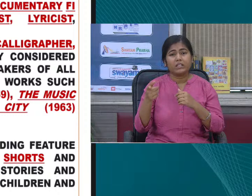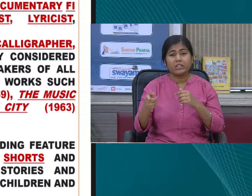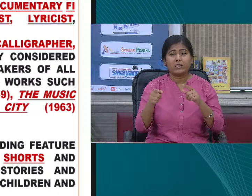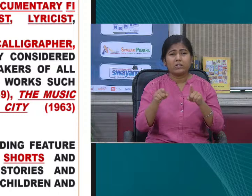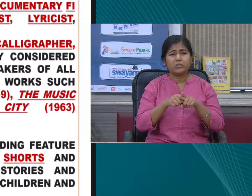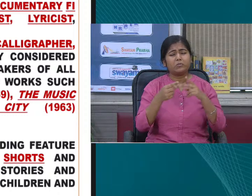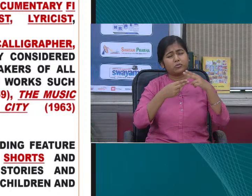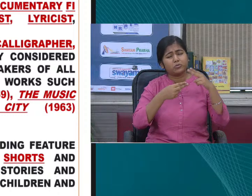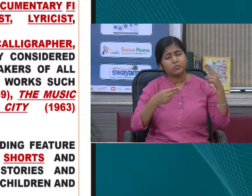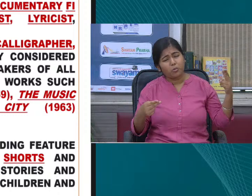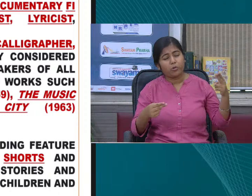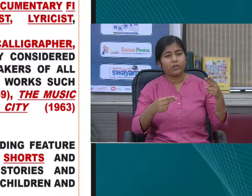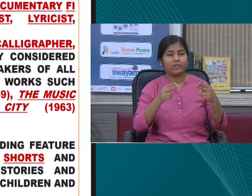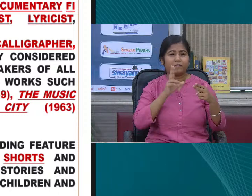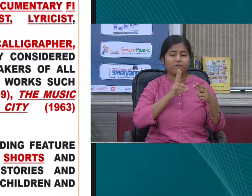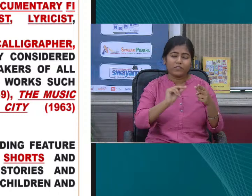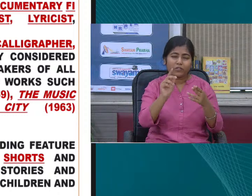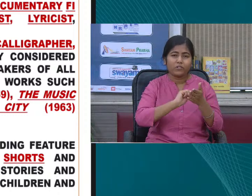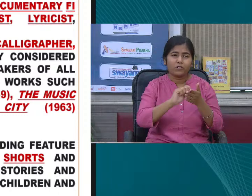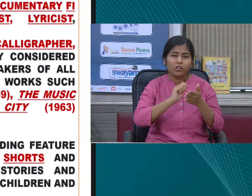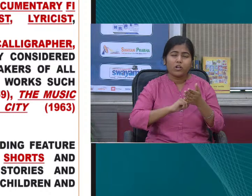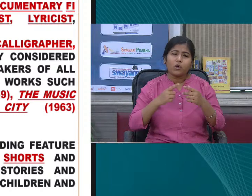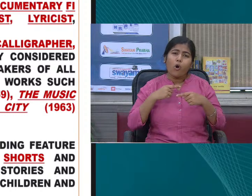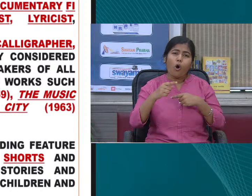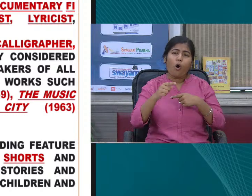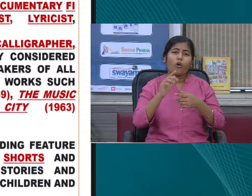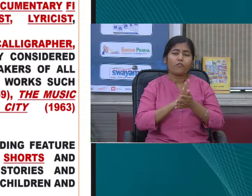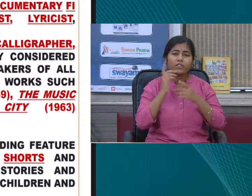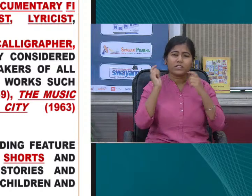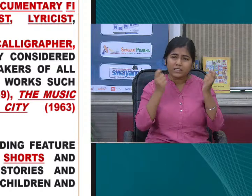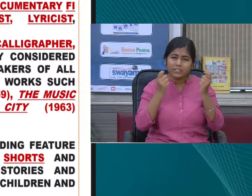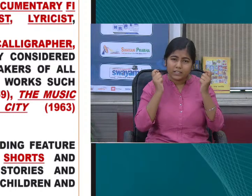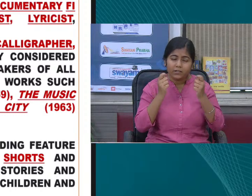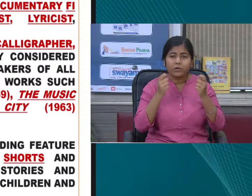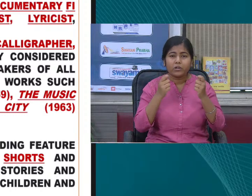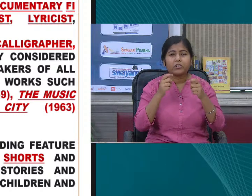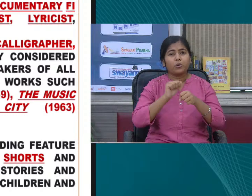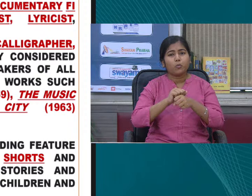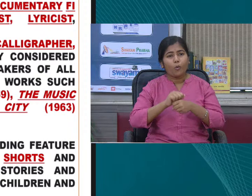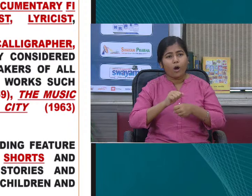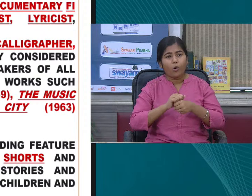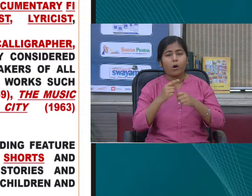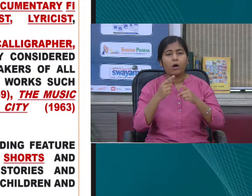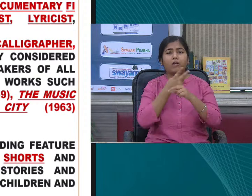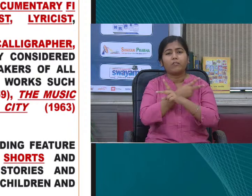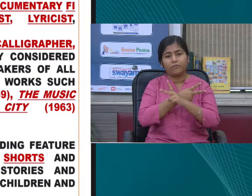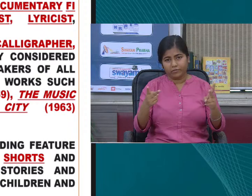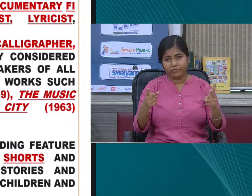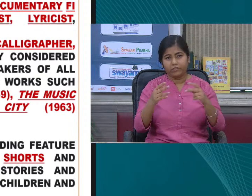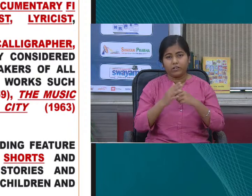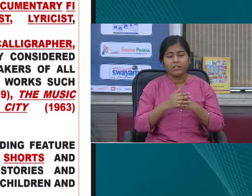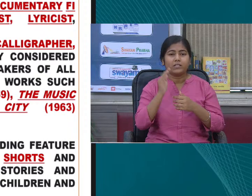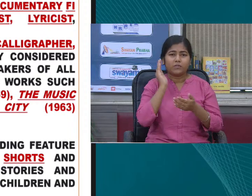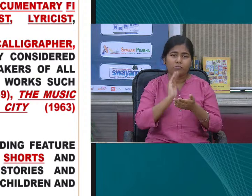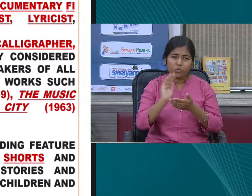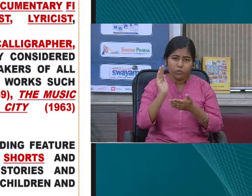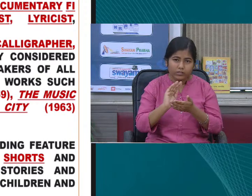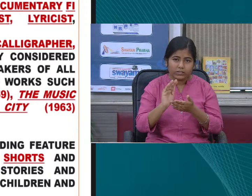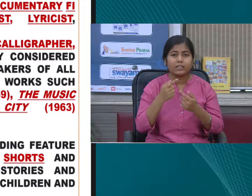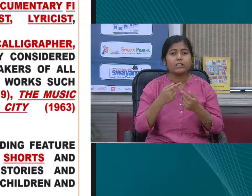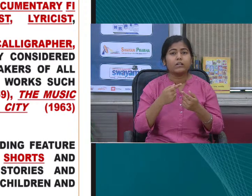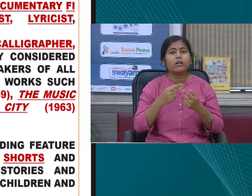music composer. He's always celebrated for works such as the Apu trilogy, The Music Room, The